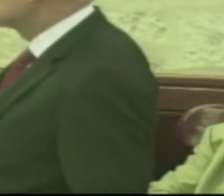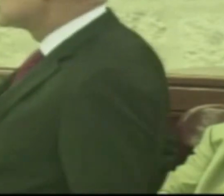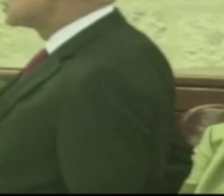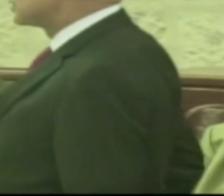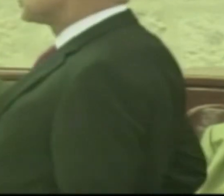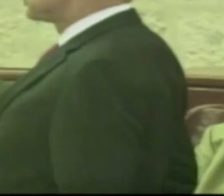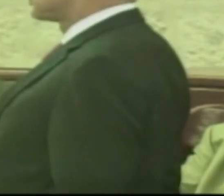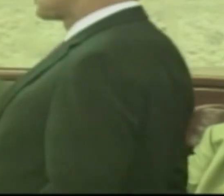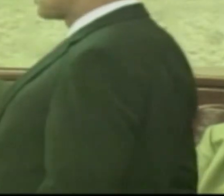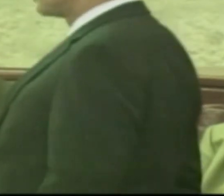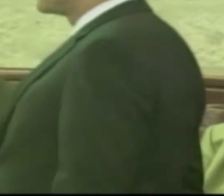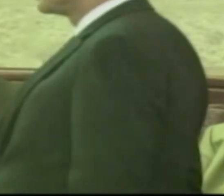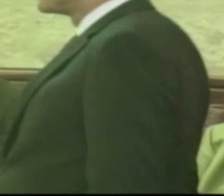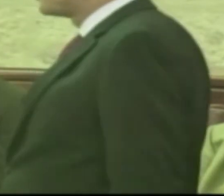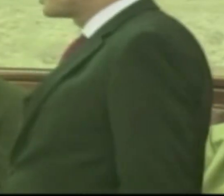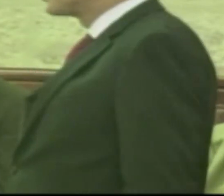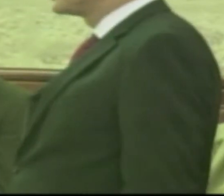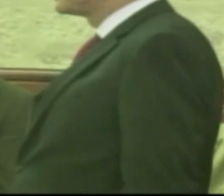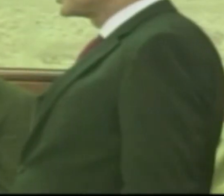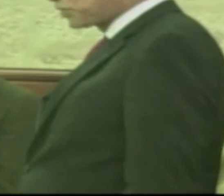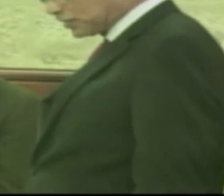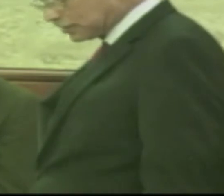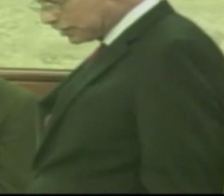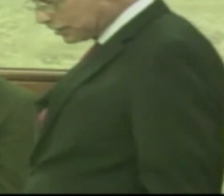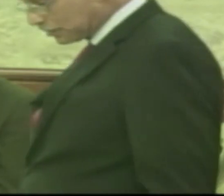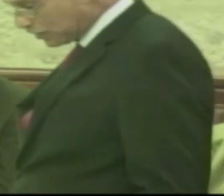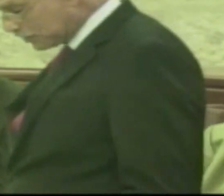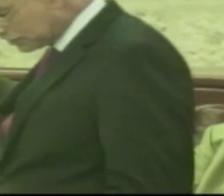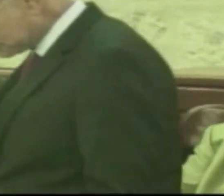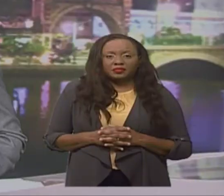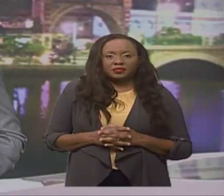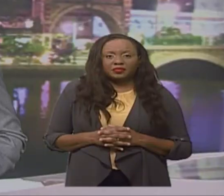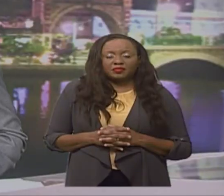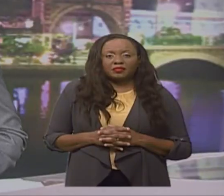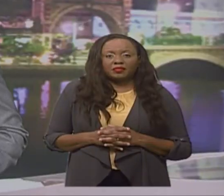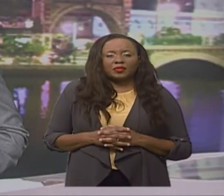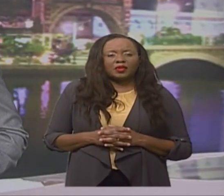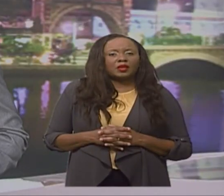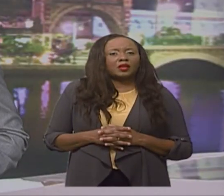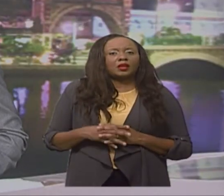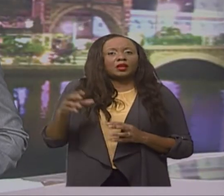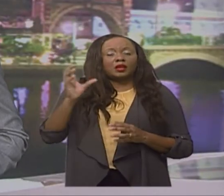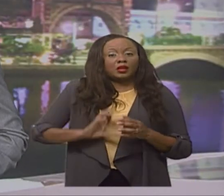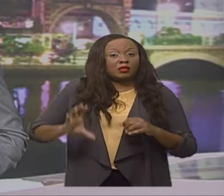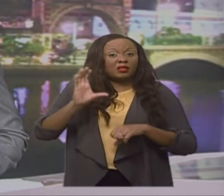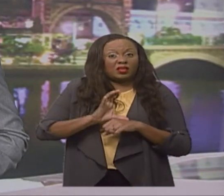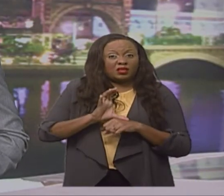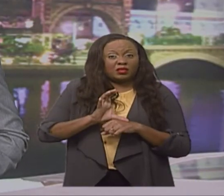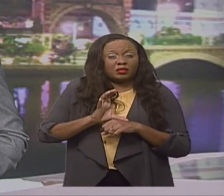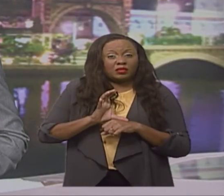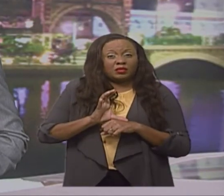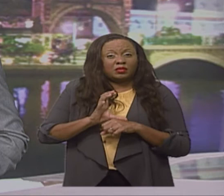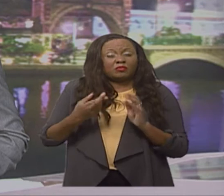not cause further grief or further pain to Barbadians. In more estimates news, the MP for one of the